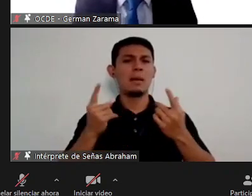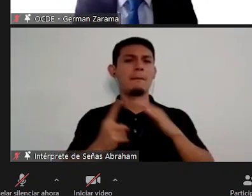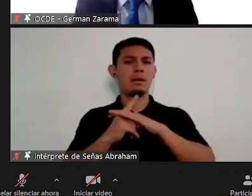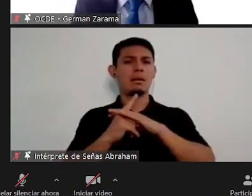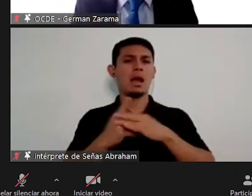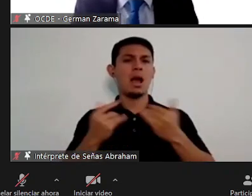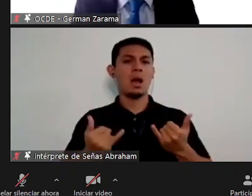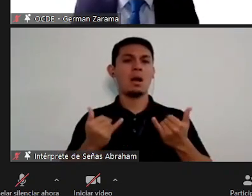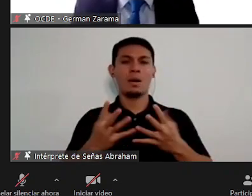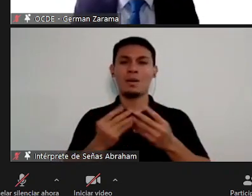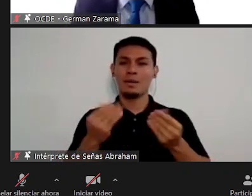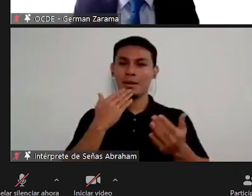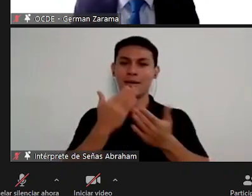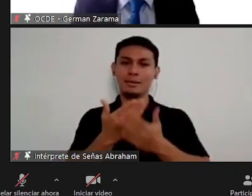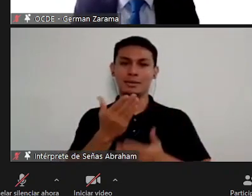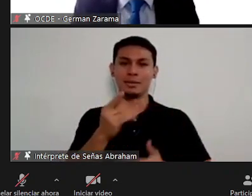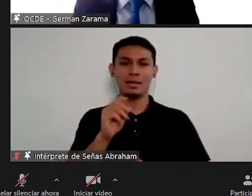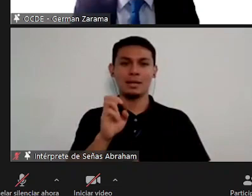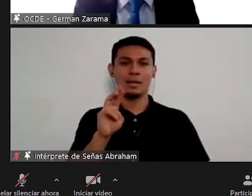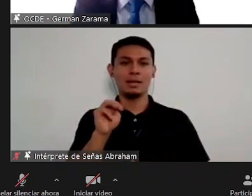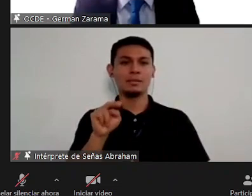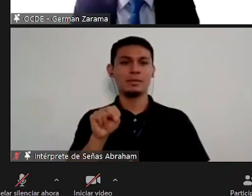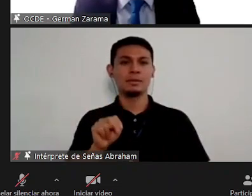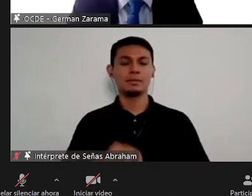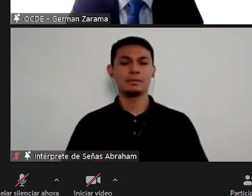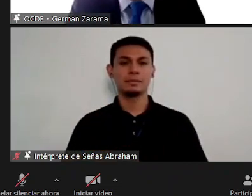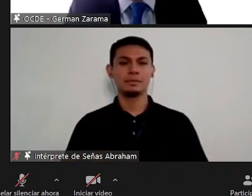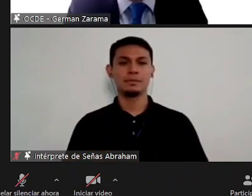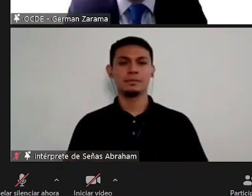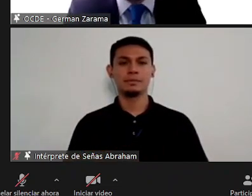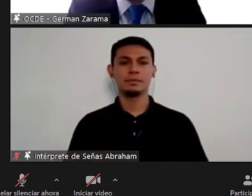that are being presented currently thank you harman